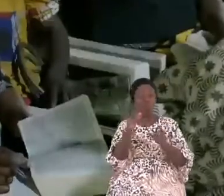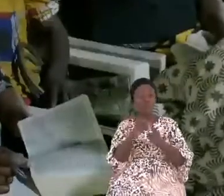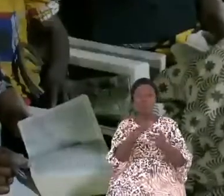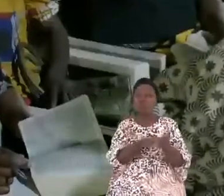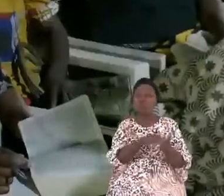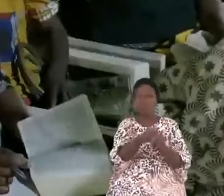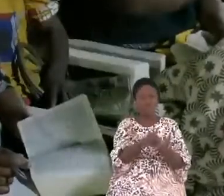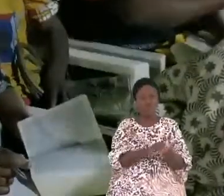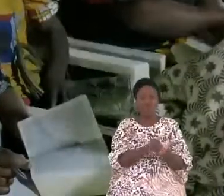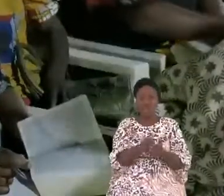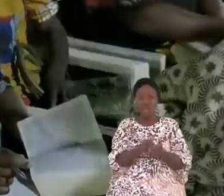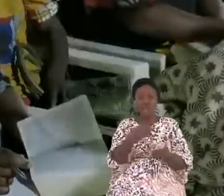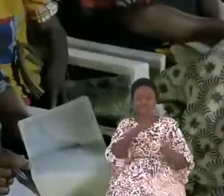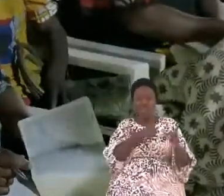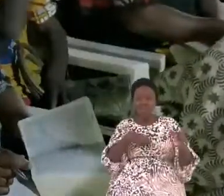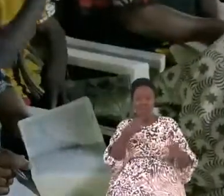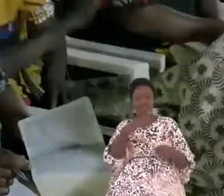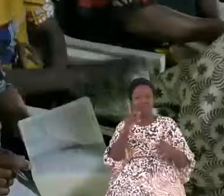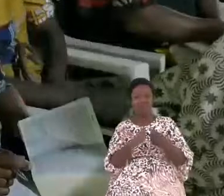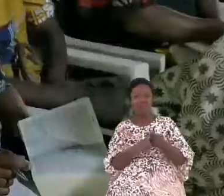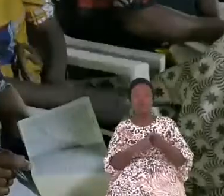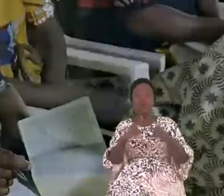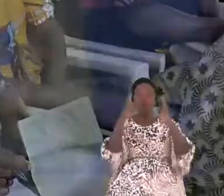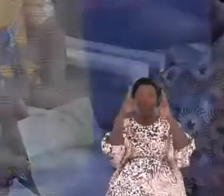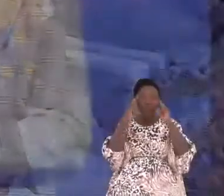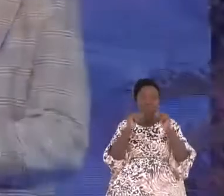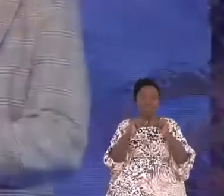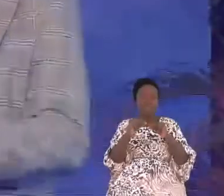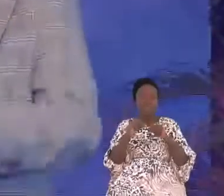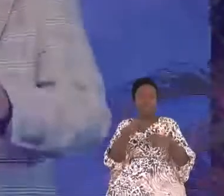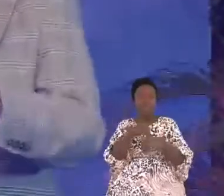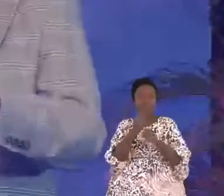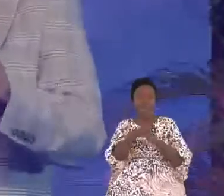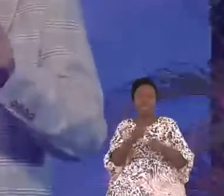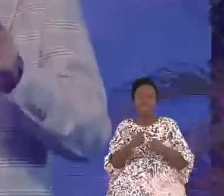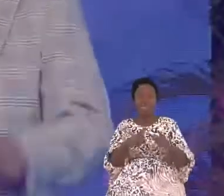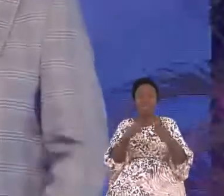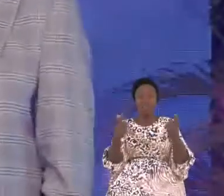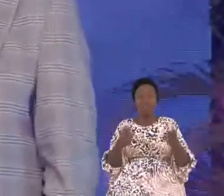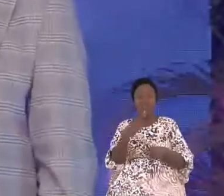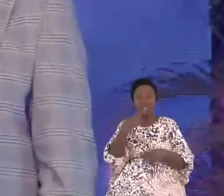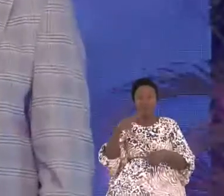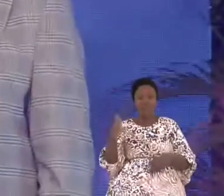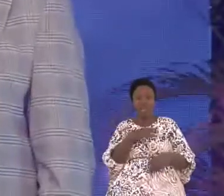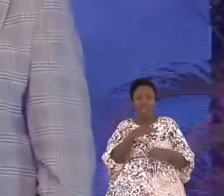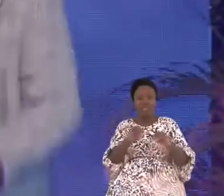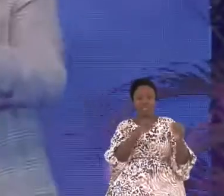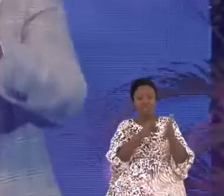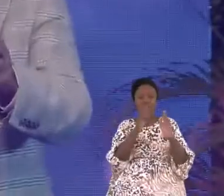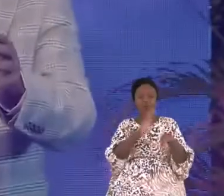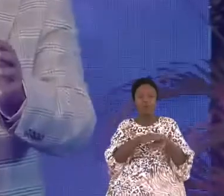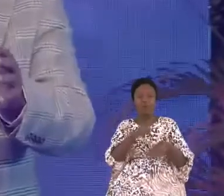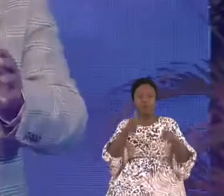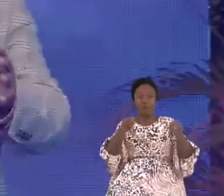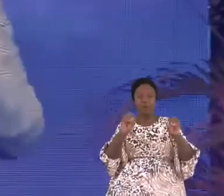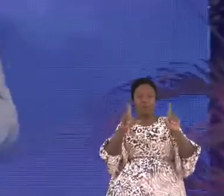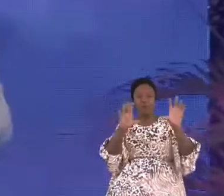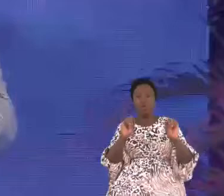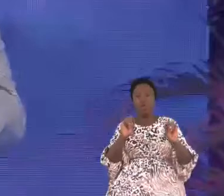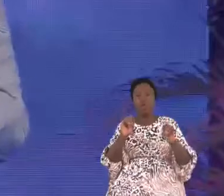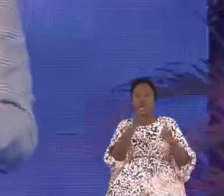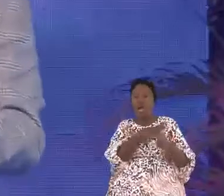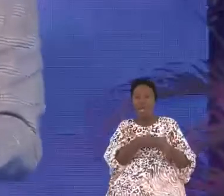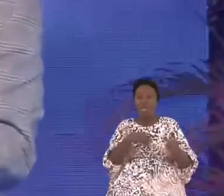And the Lord said unto Moses, make thee a fiery serpent and set it upon a pole, and it